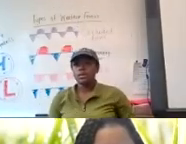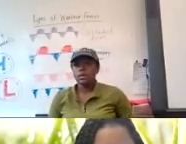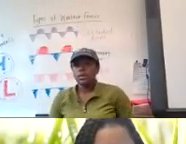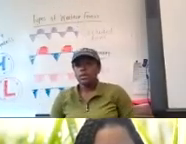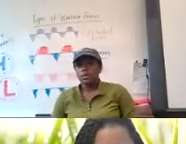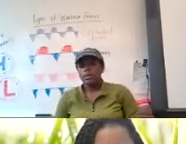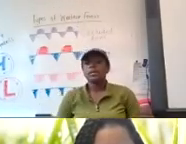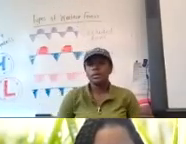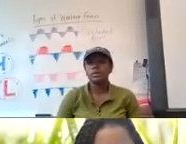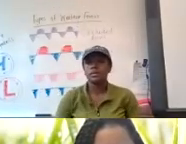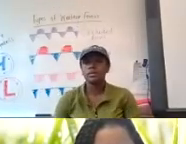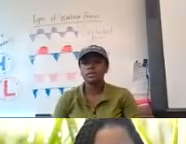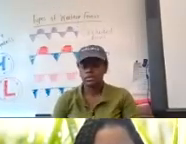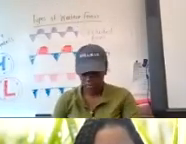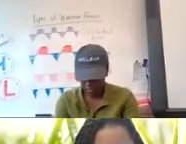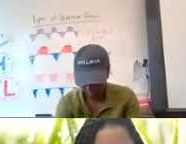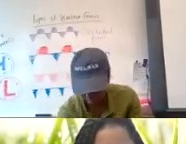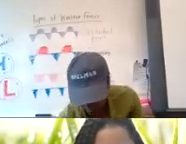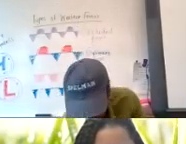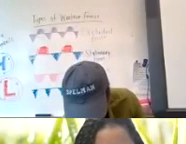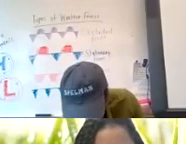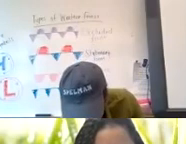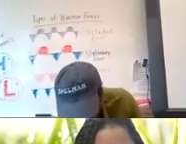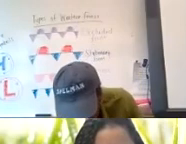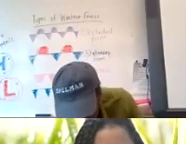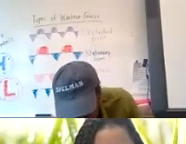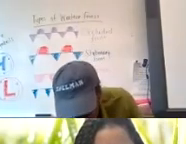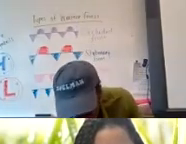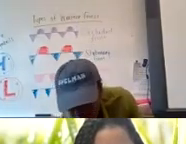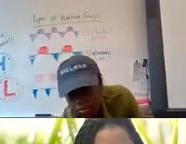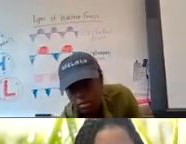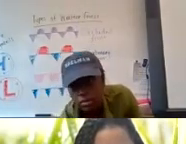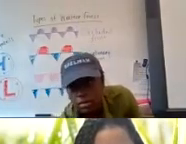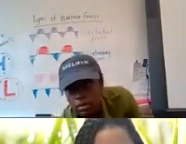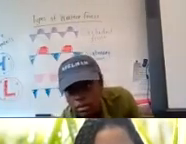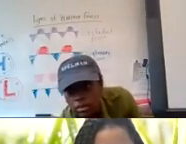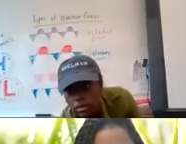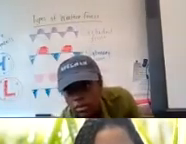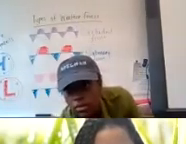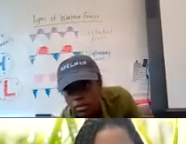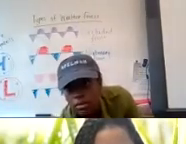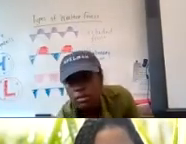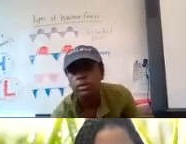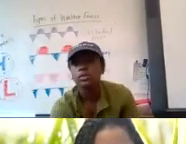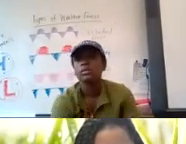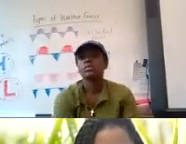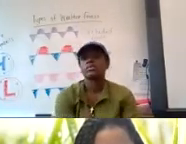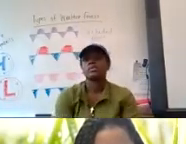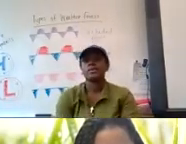works. And then we'll go over maintaining your garden investment. That is all a part of